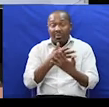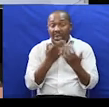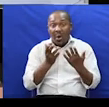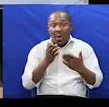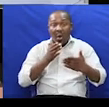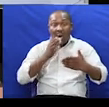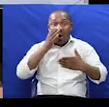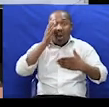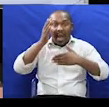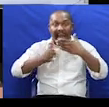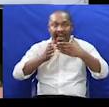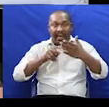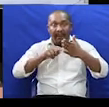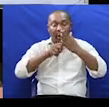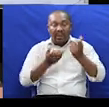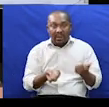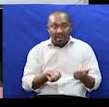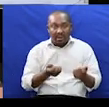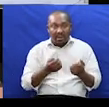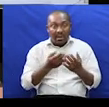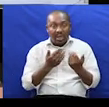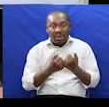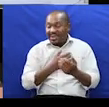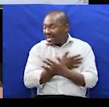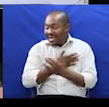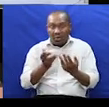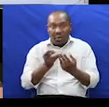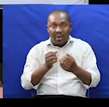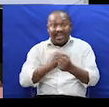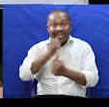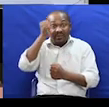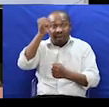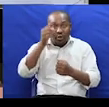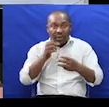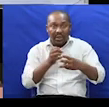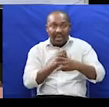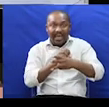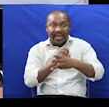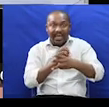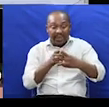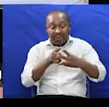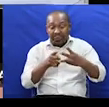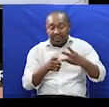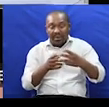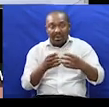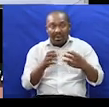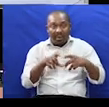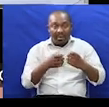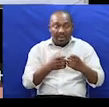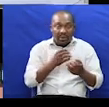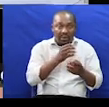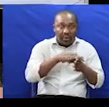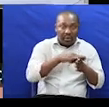endpoint, because there is no satisfactory indicator. So we are using indicator in case we have weak acid,